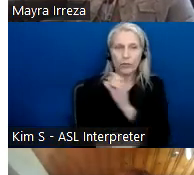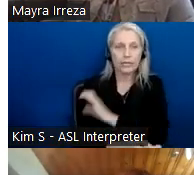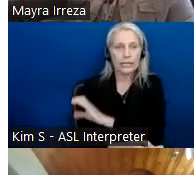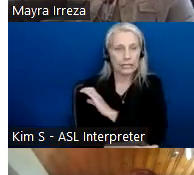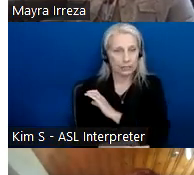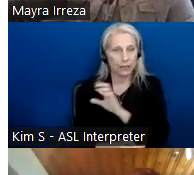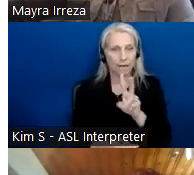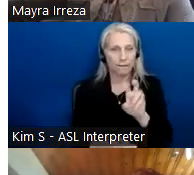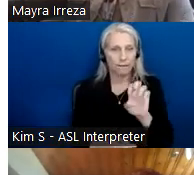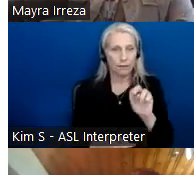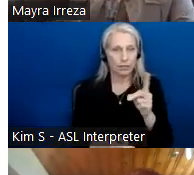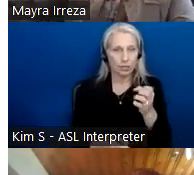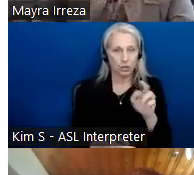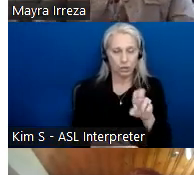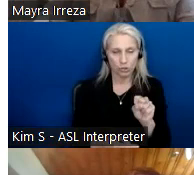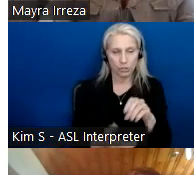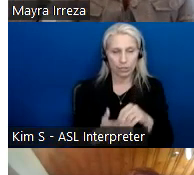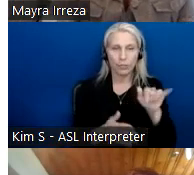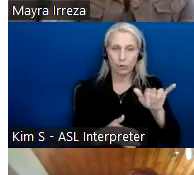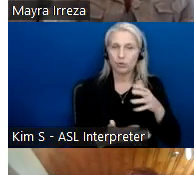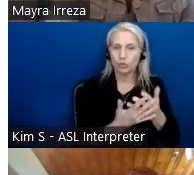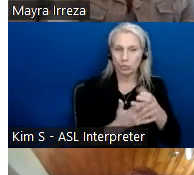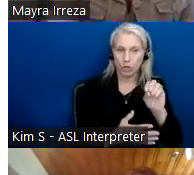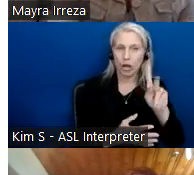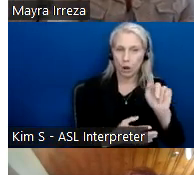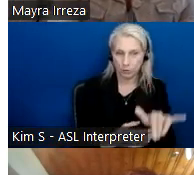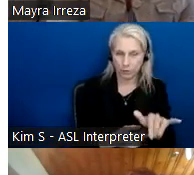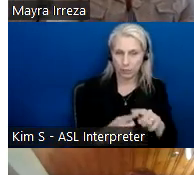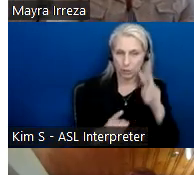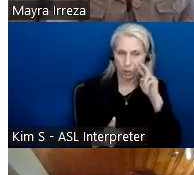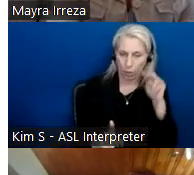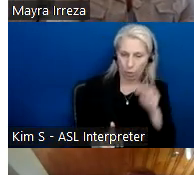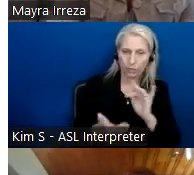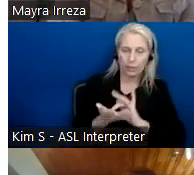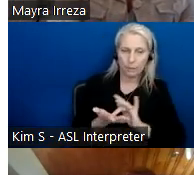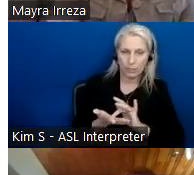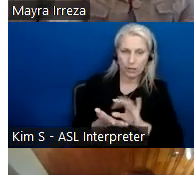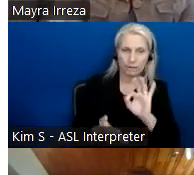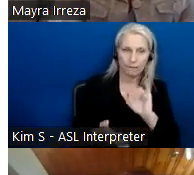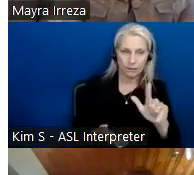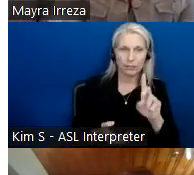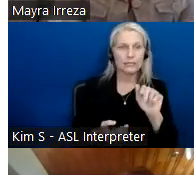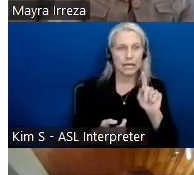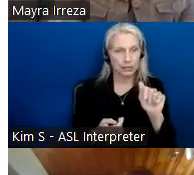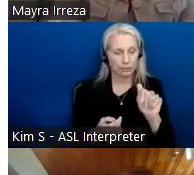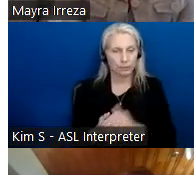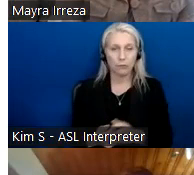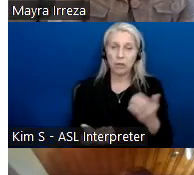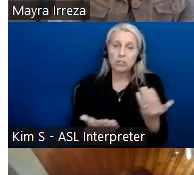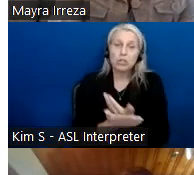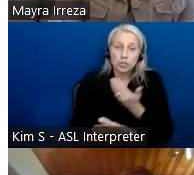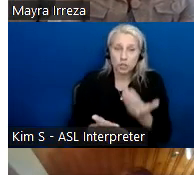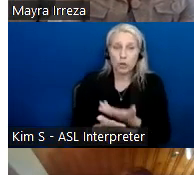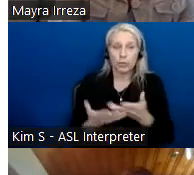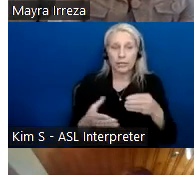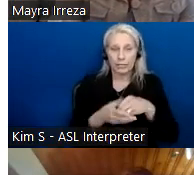vendors in these county jails to look at the medication filled data. So this is a new feature in